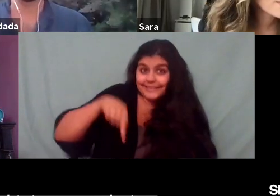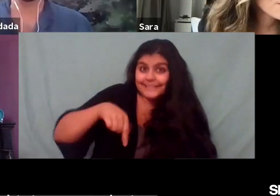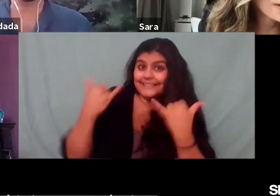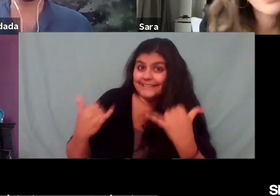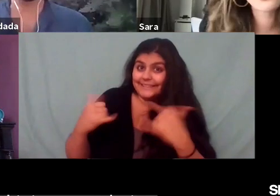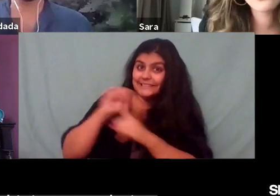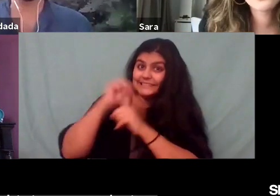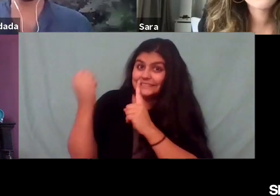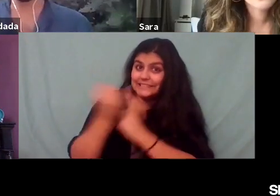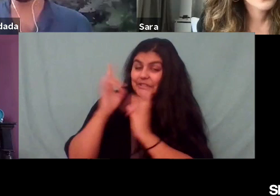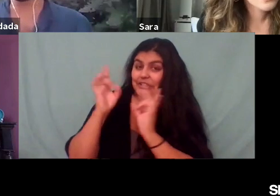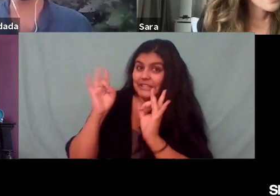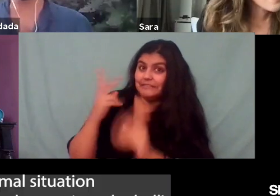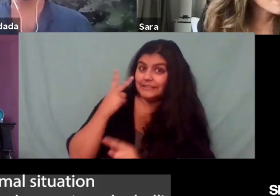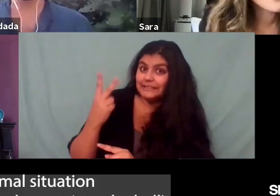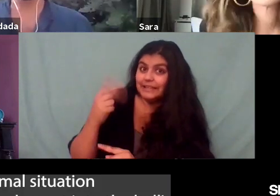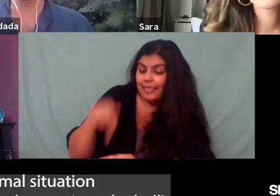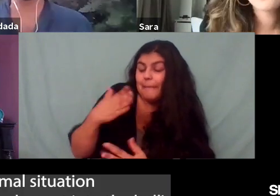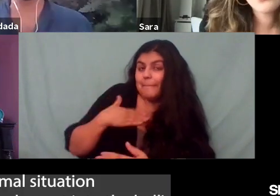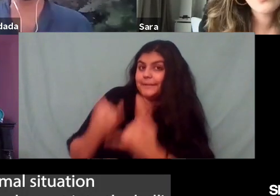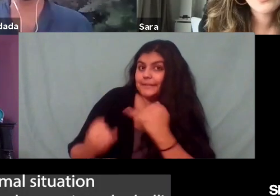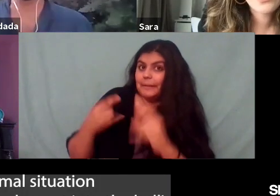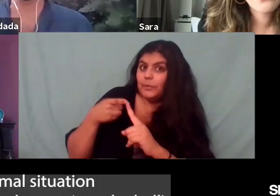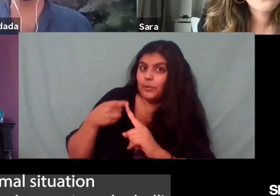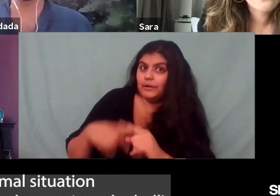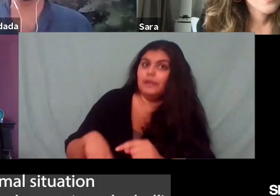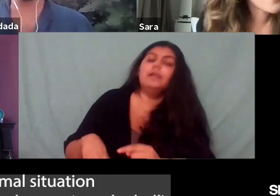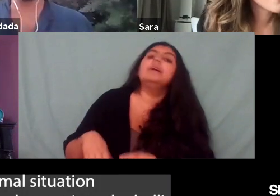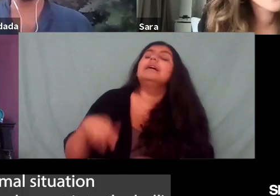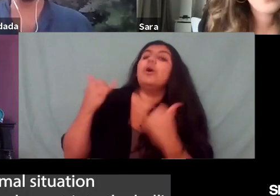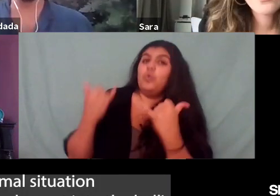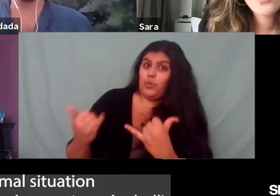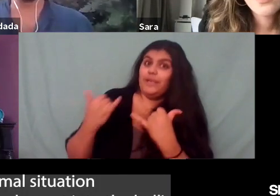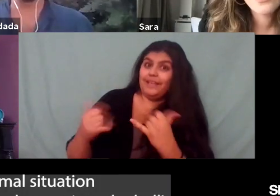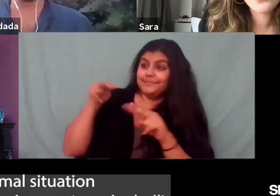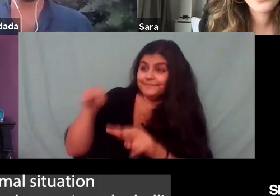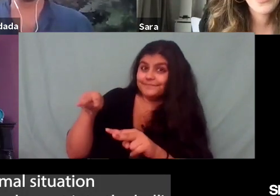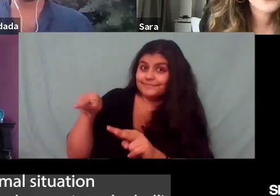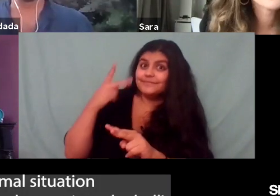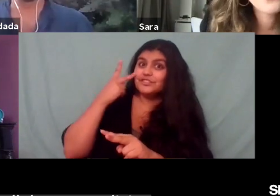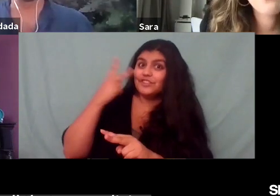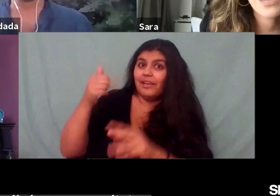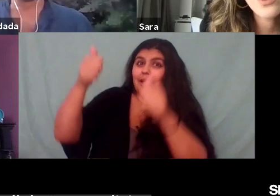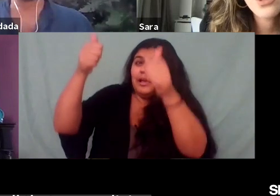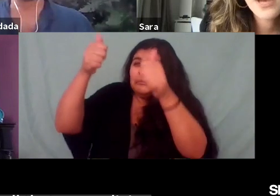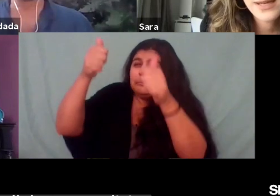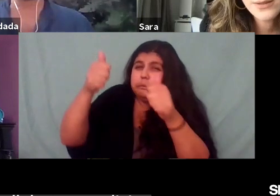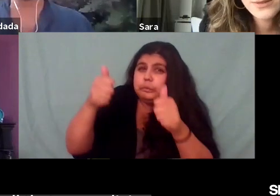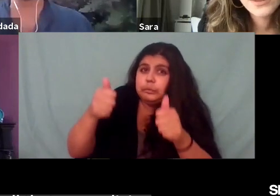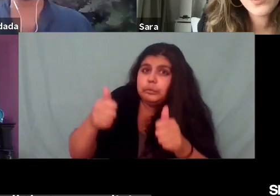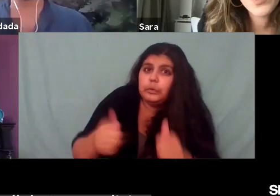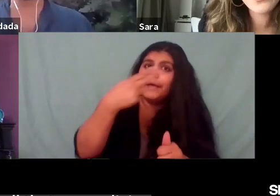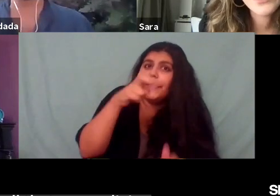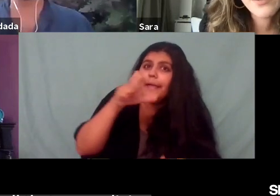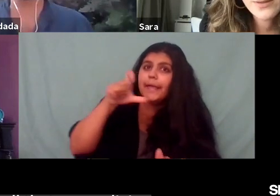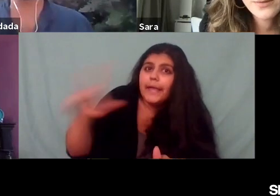is my conclusion, the dismal situation we are now in, the descent into the hells, the bowels of hell